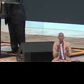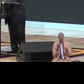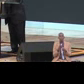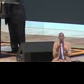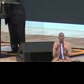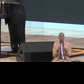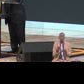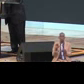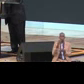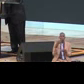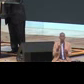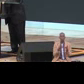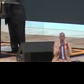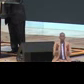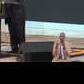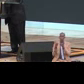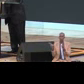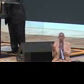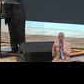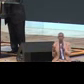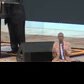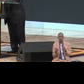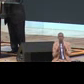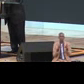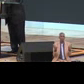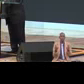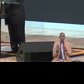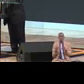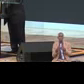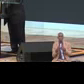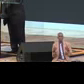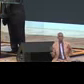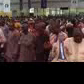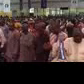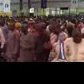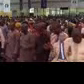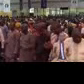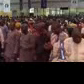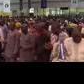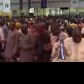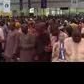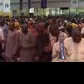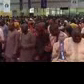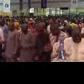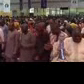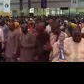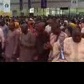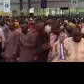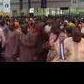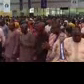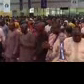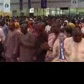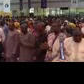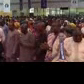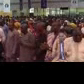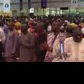from that spirit of divorce, rampaging families in the world. Free.